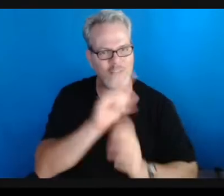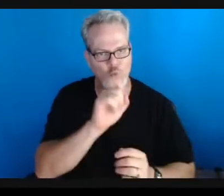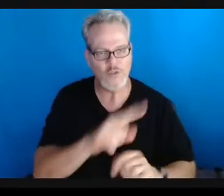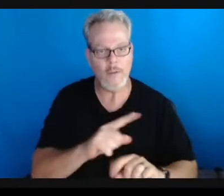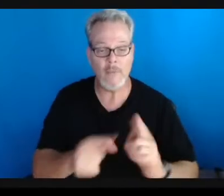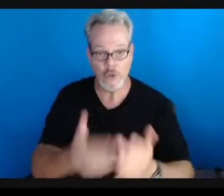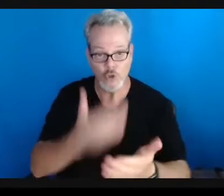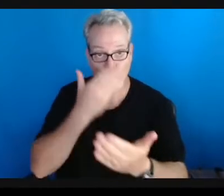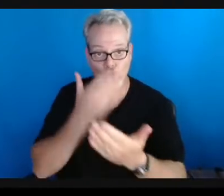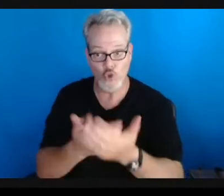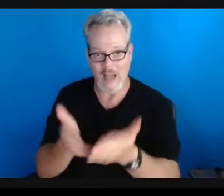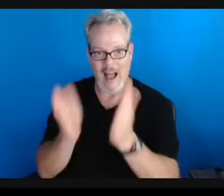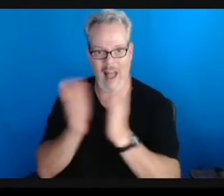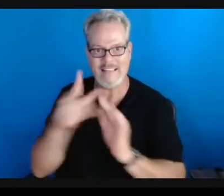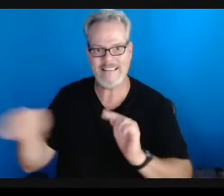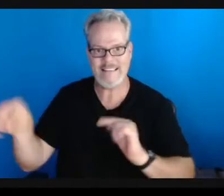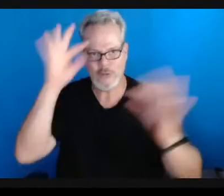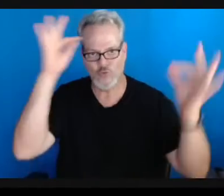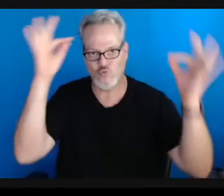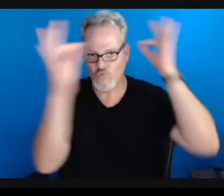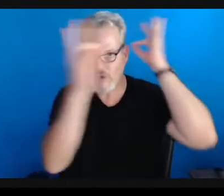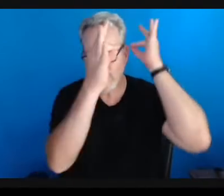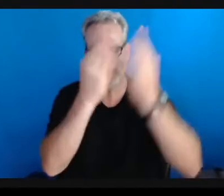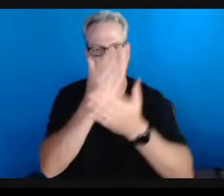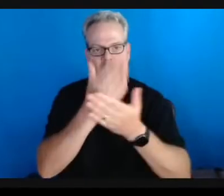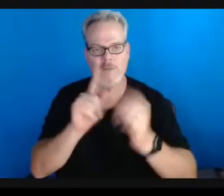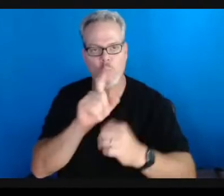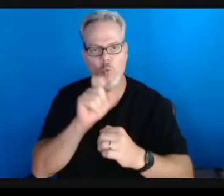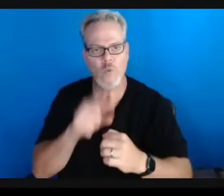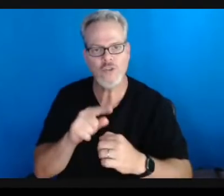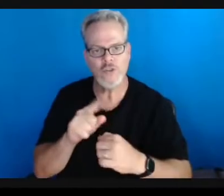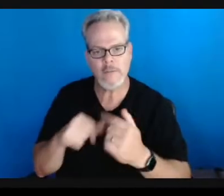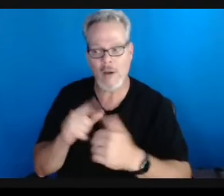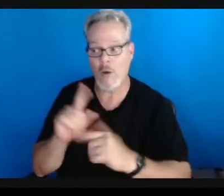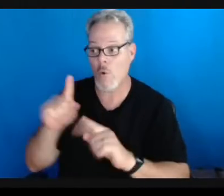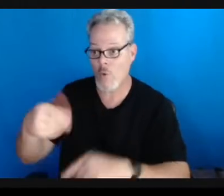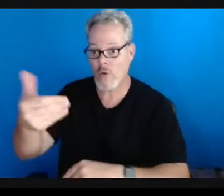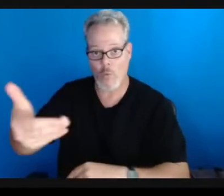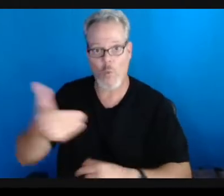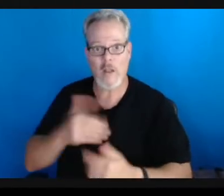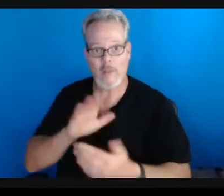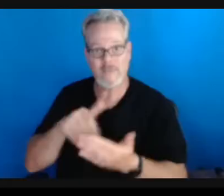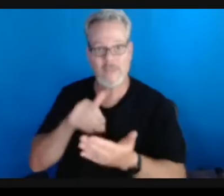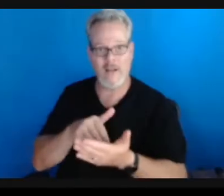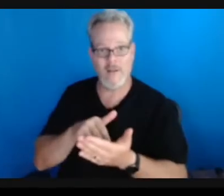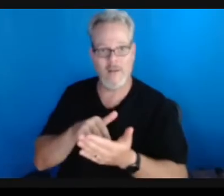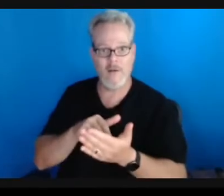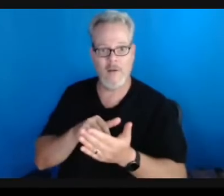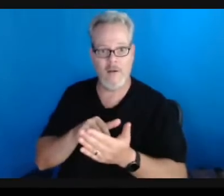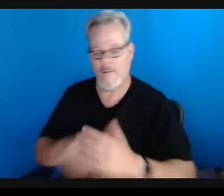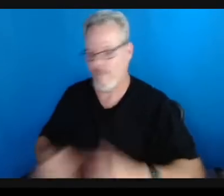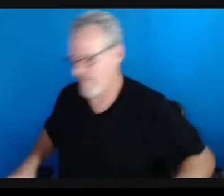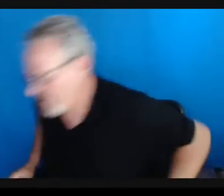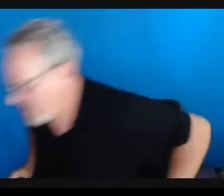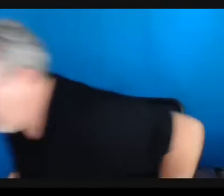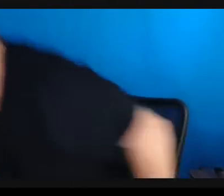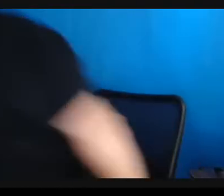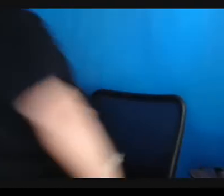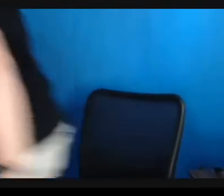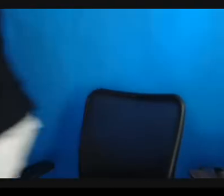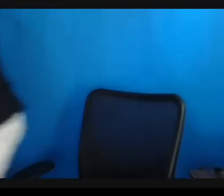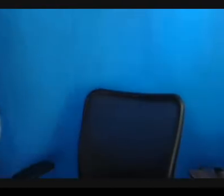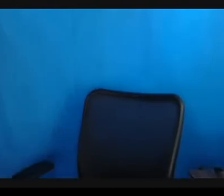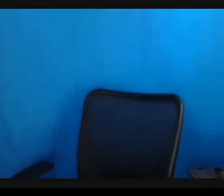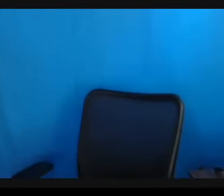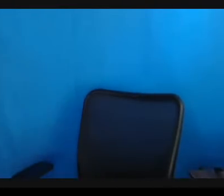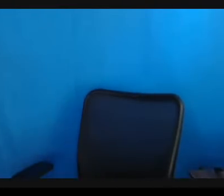there and ask these rangers some questions. Go into the Welcome Center, and they can help you with that. And we just